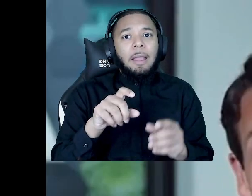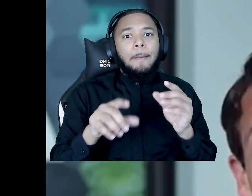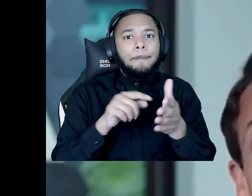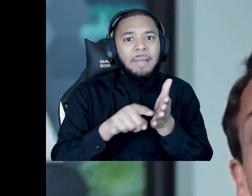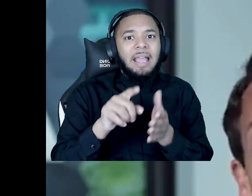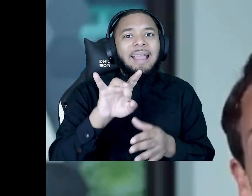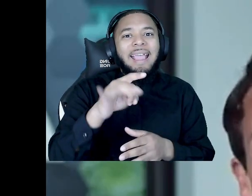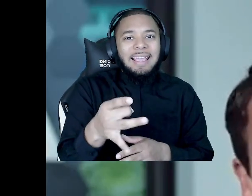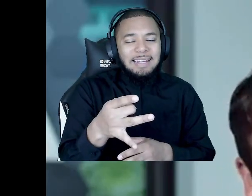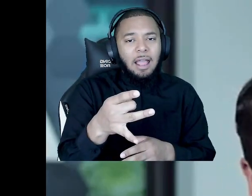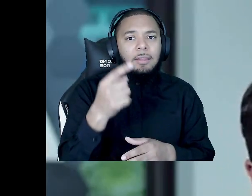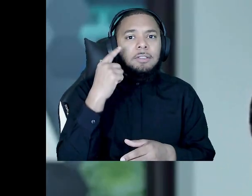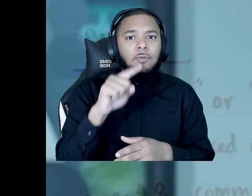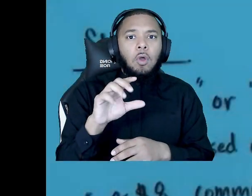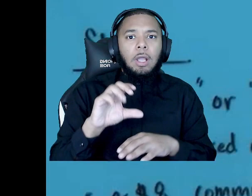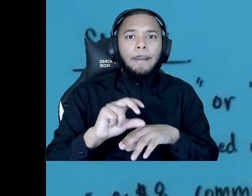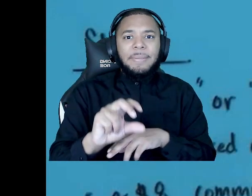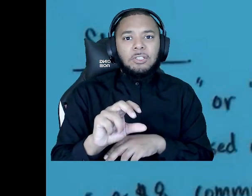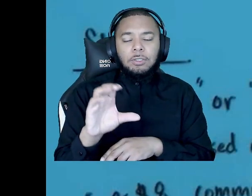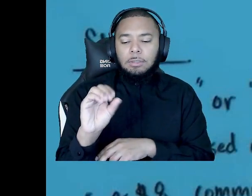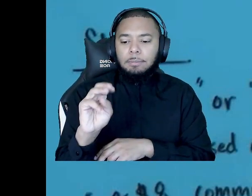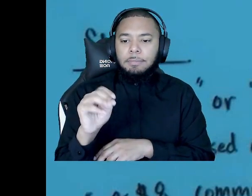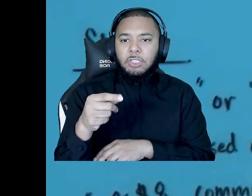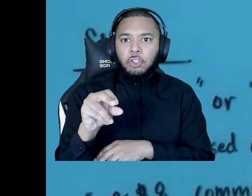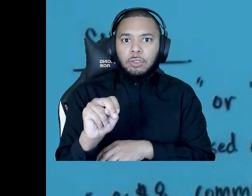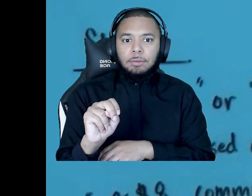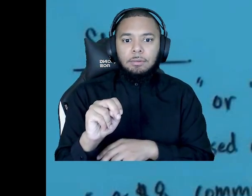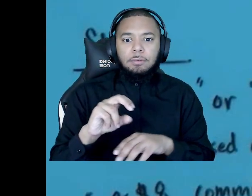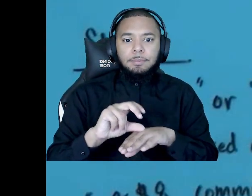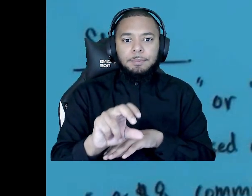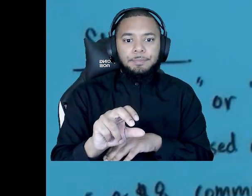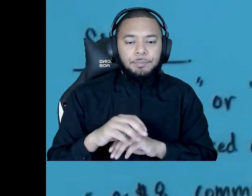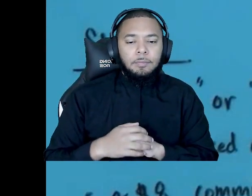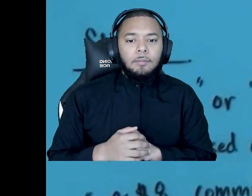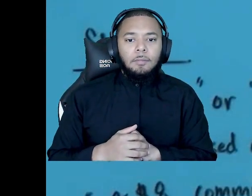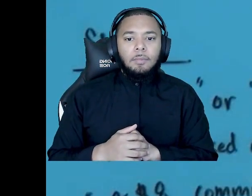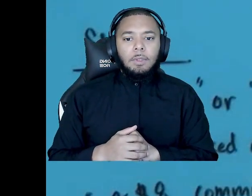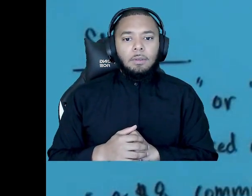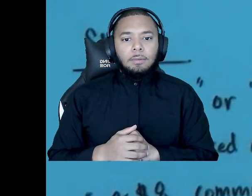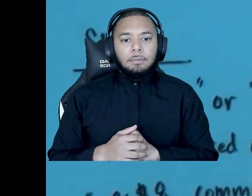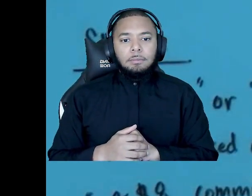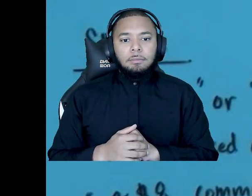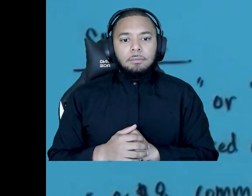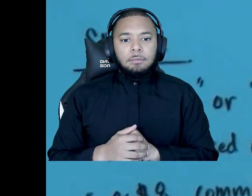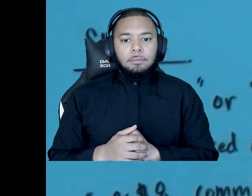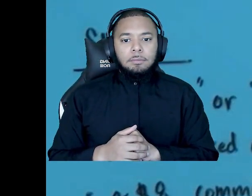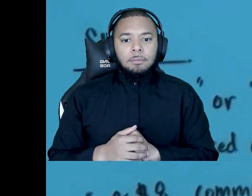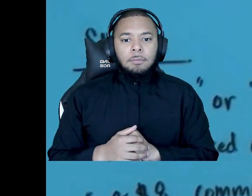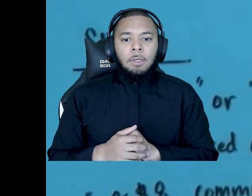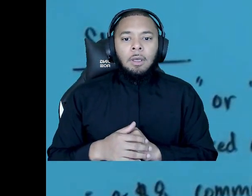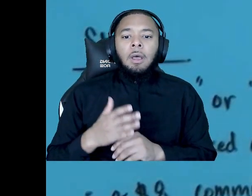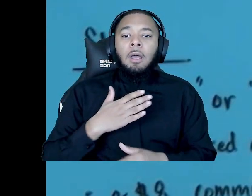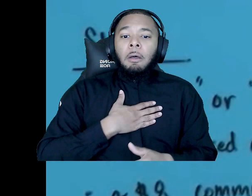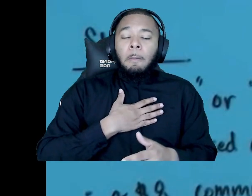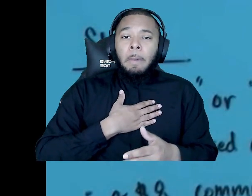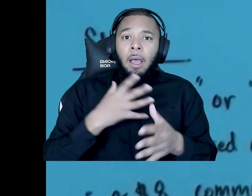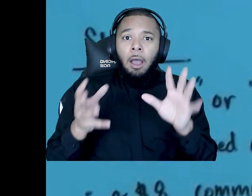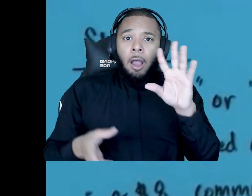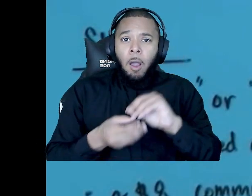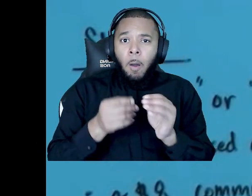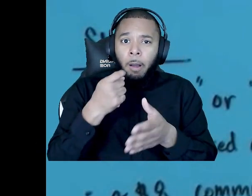in commission, so it's $408 total dollars. So over here, I can say that my total cost